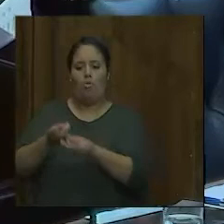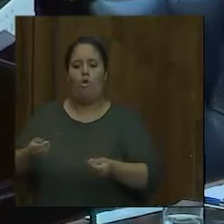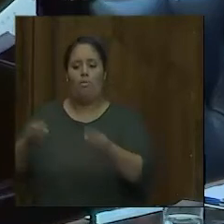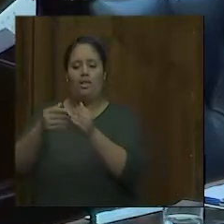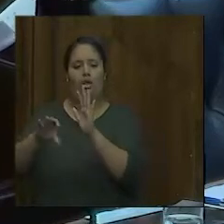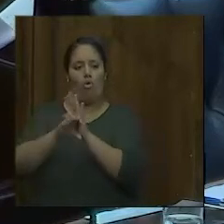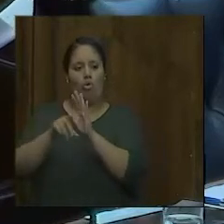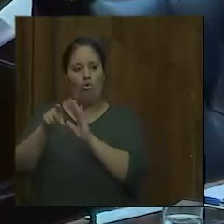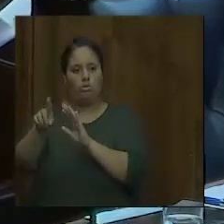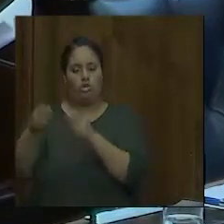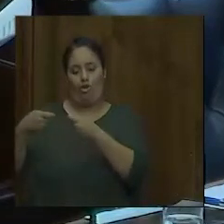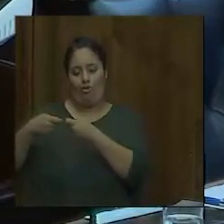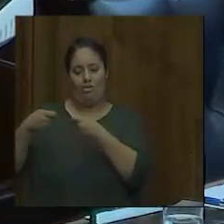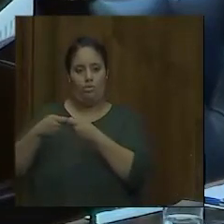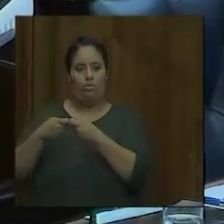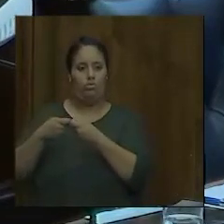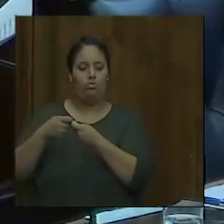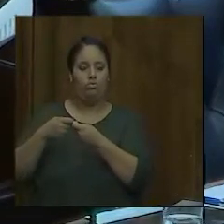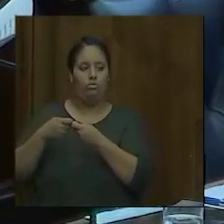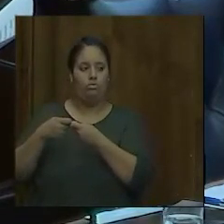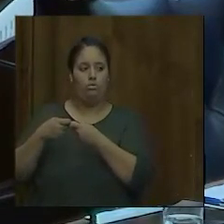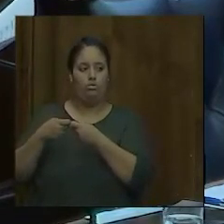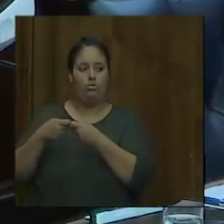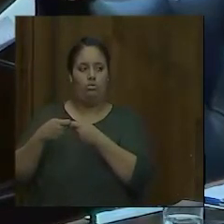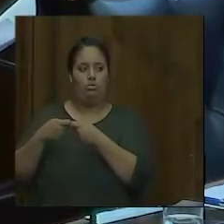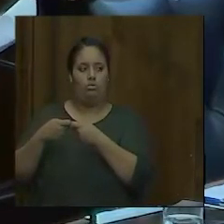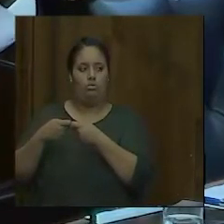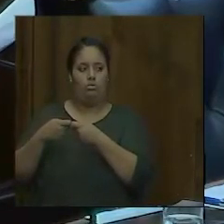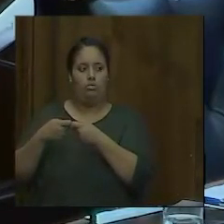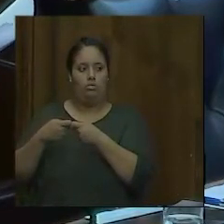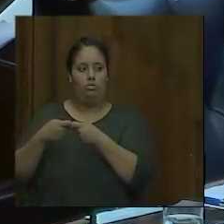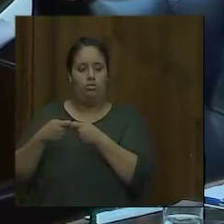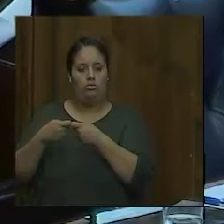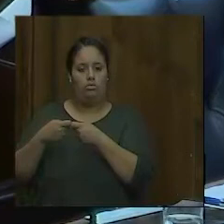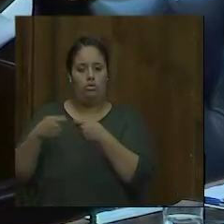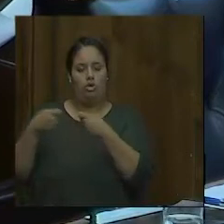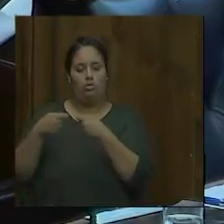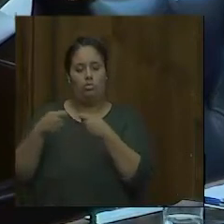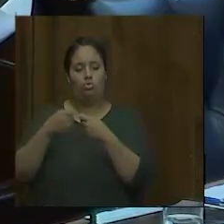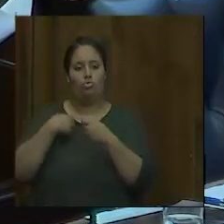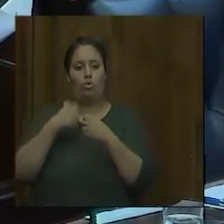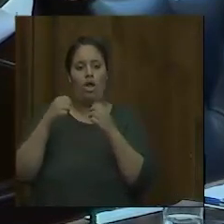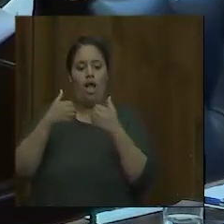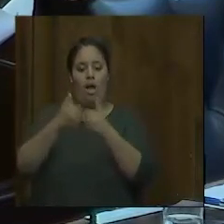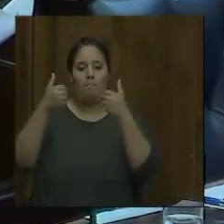is contributing enormously towards maintaining apartheid special.